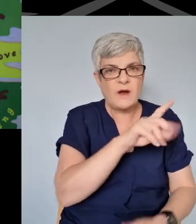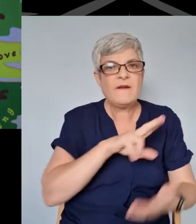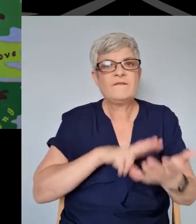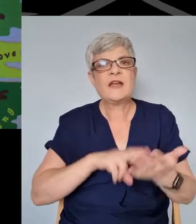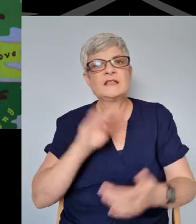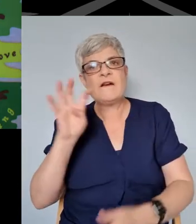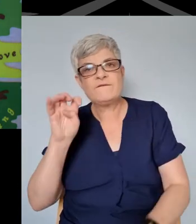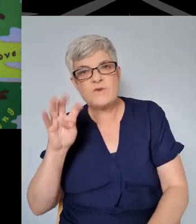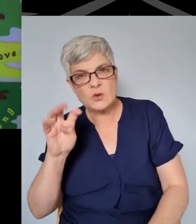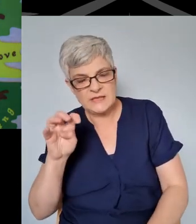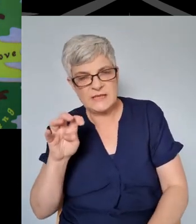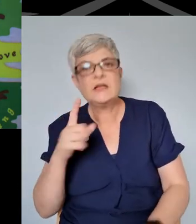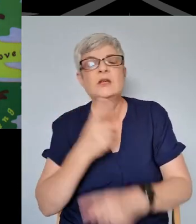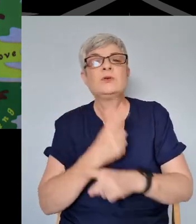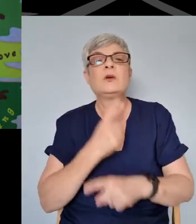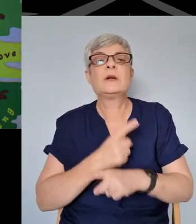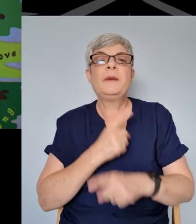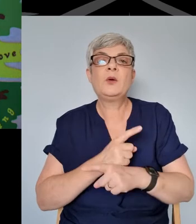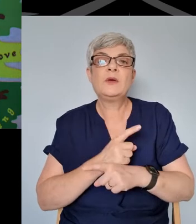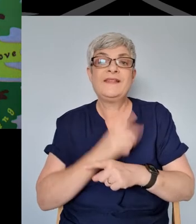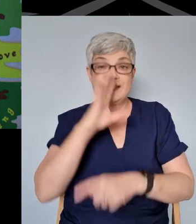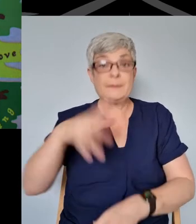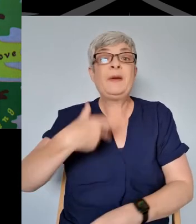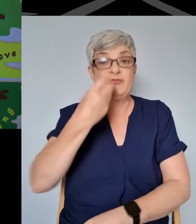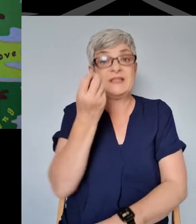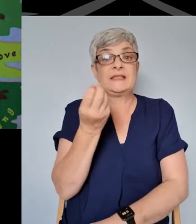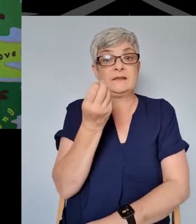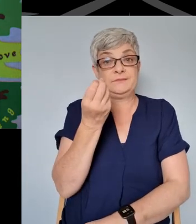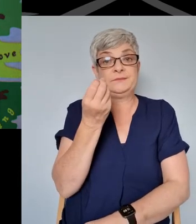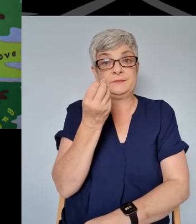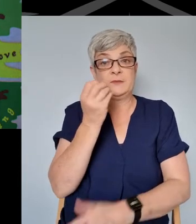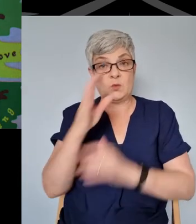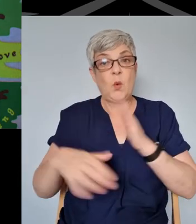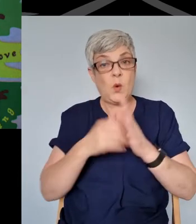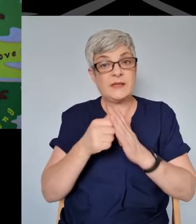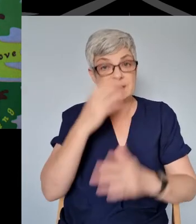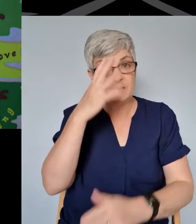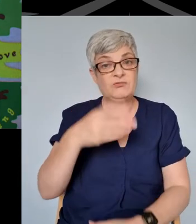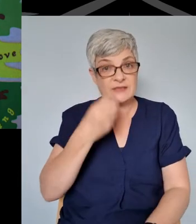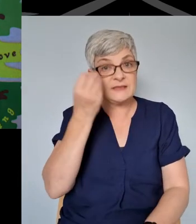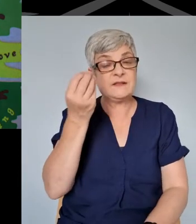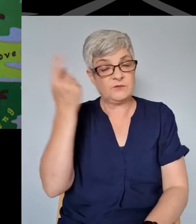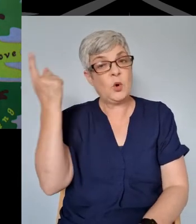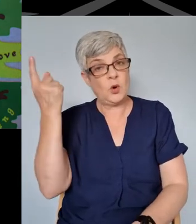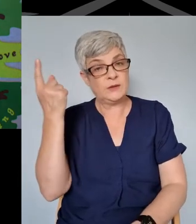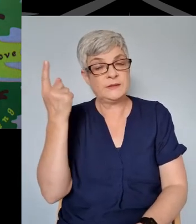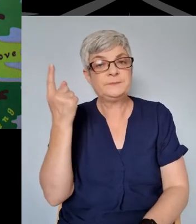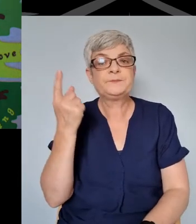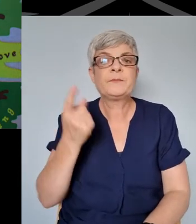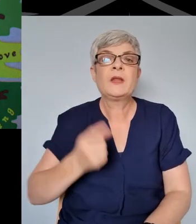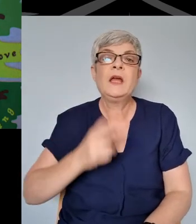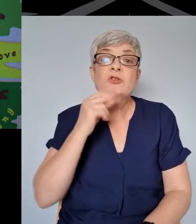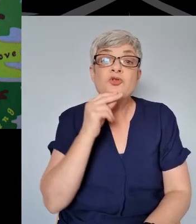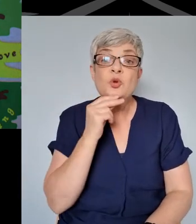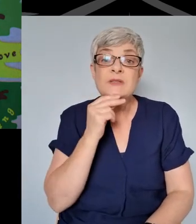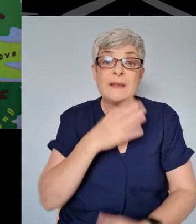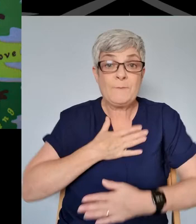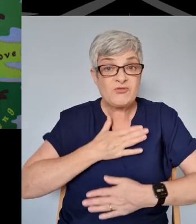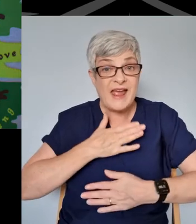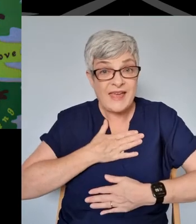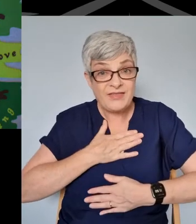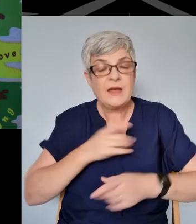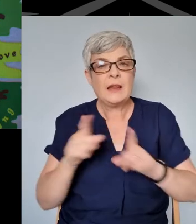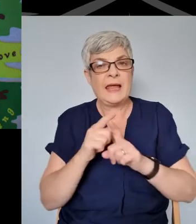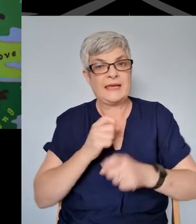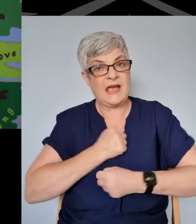14, clearly it's a reference to the Holy Spirit of God. It's used as breath, literally our